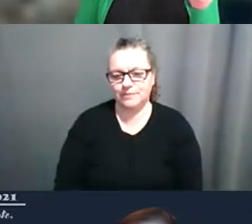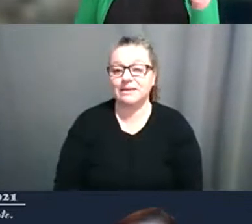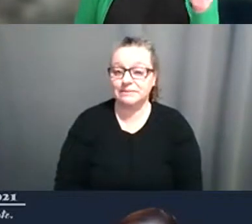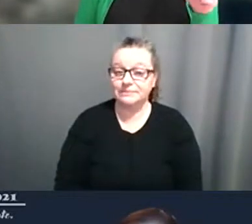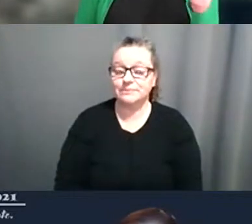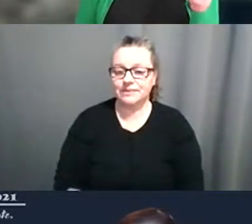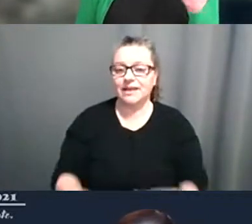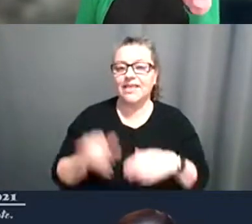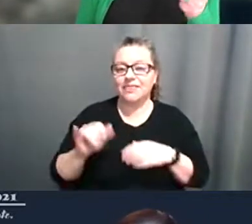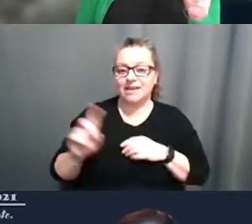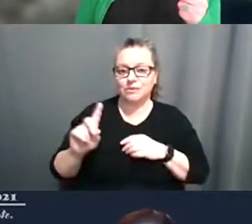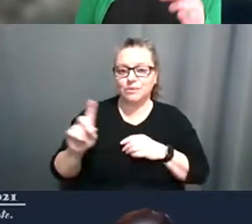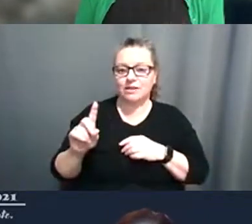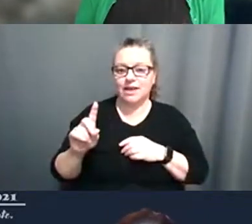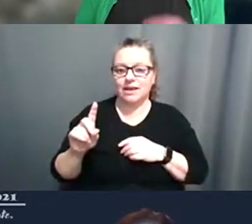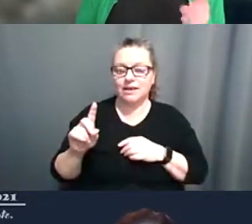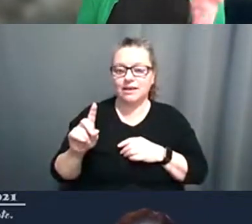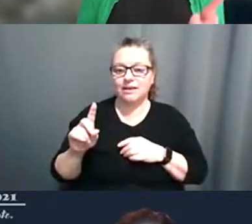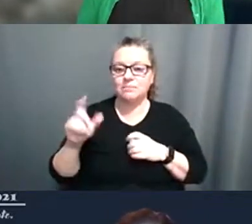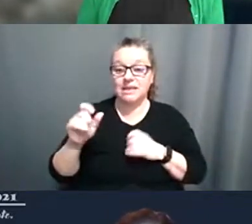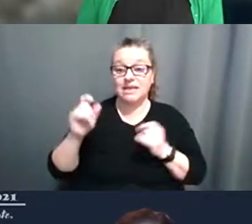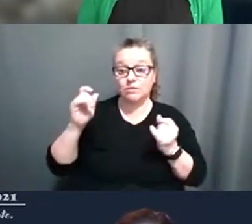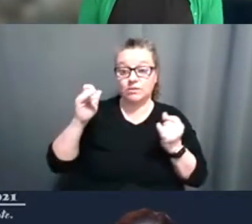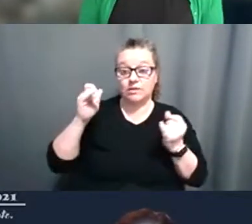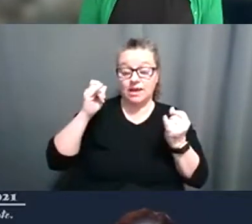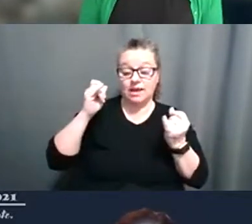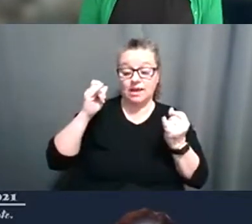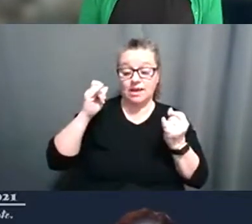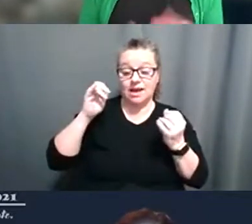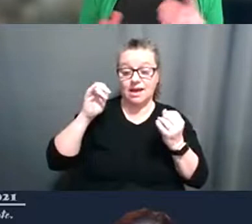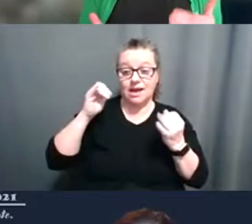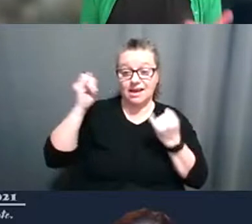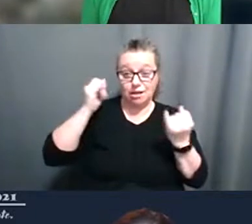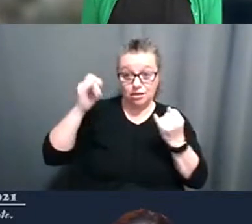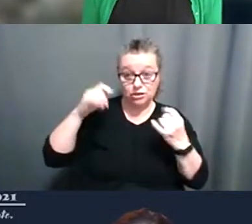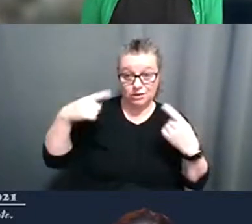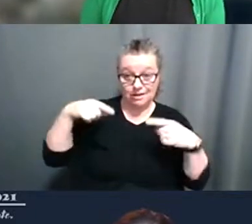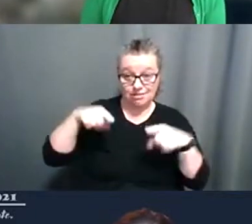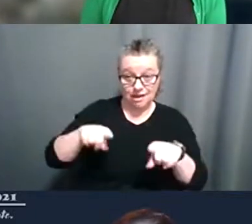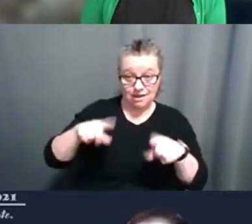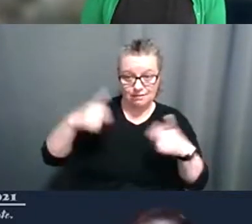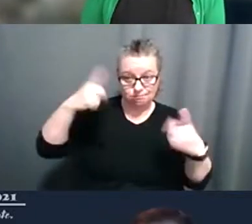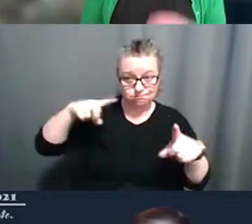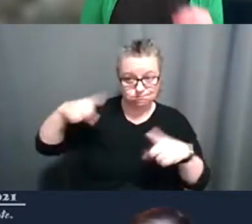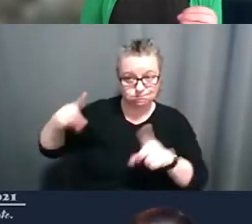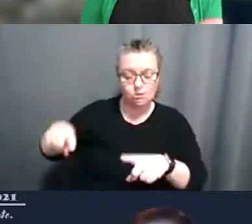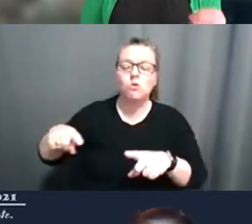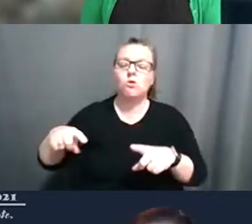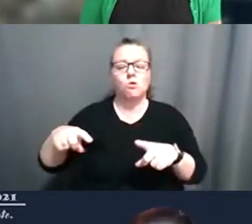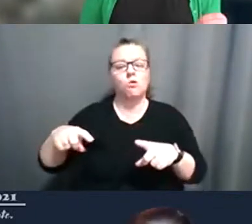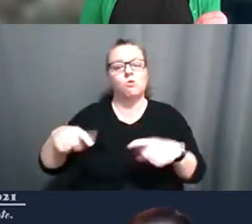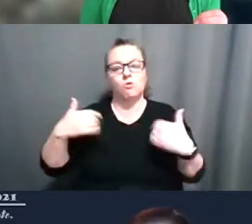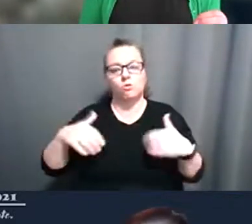that's where, we're being ideologically aligned, it really makes a big difference. And also